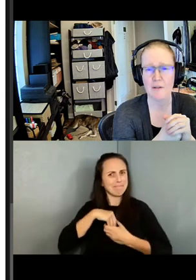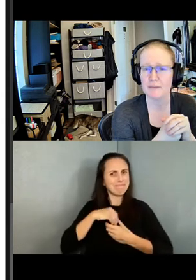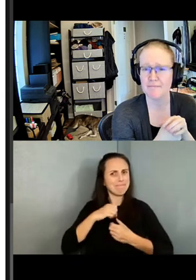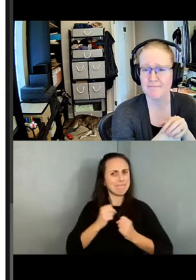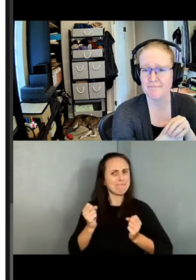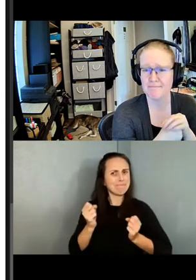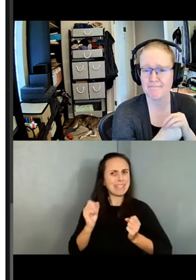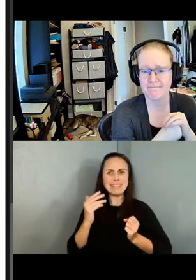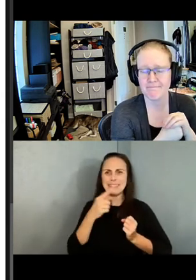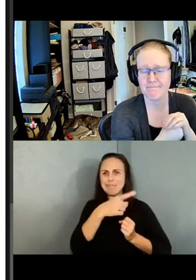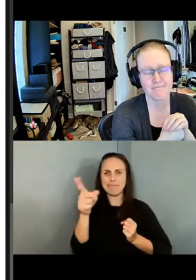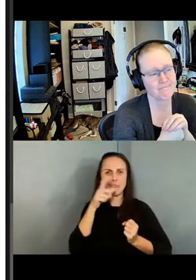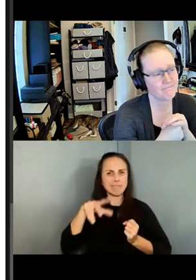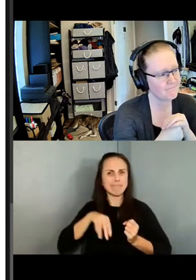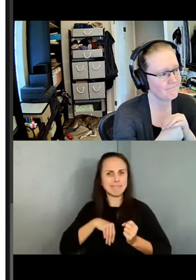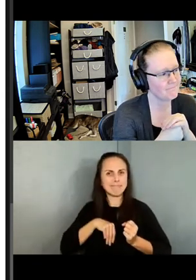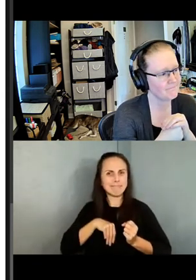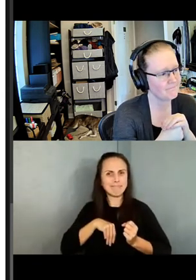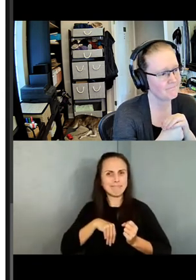allowed.